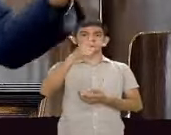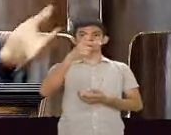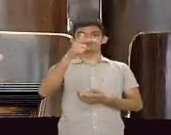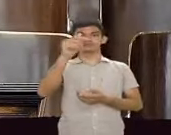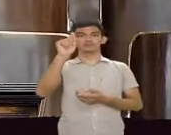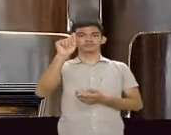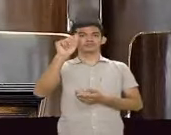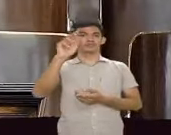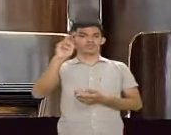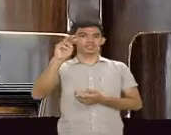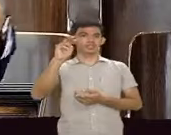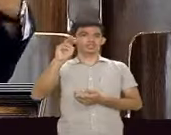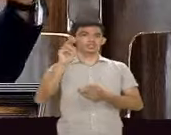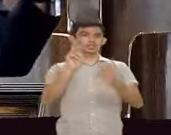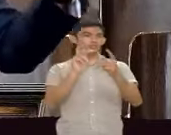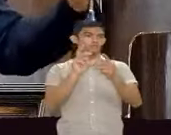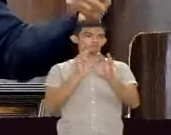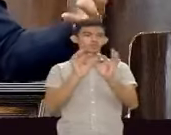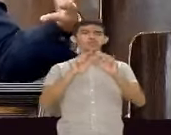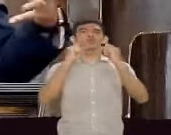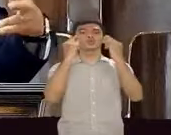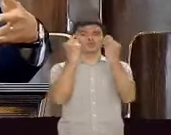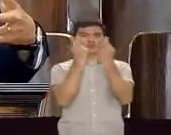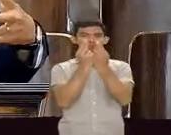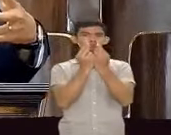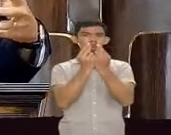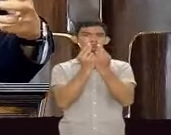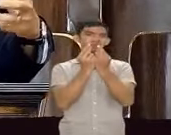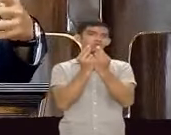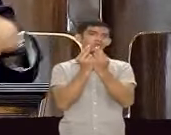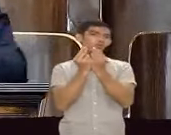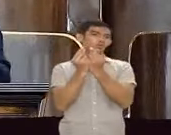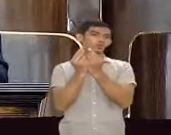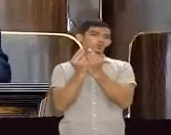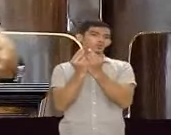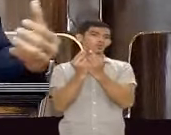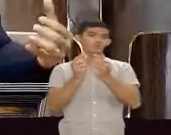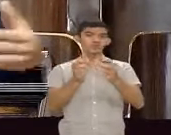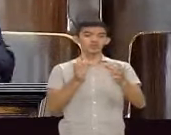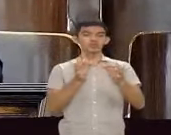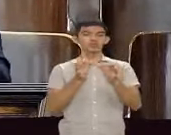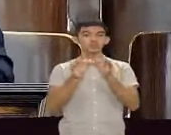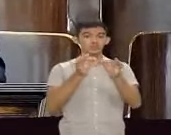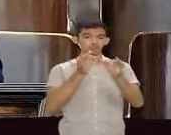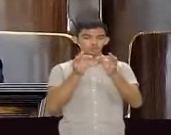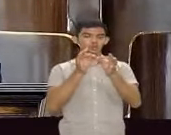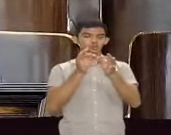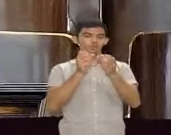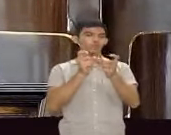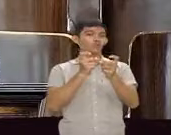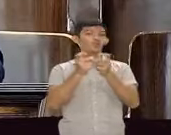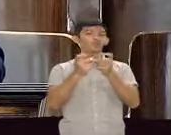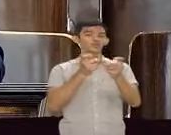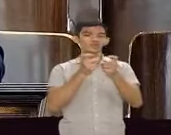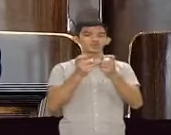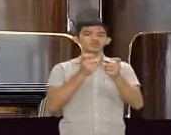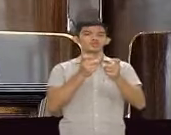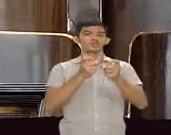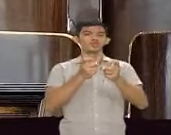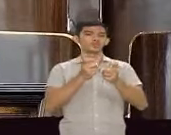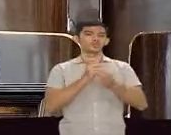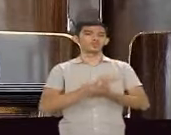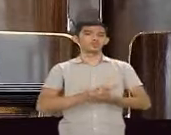a pagan empire, which was overrun with Christianity, with many Christian converts. And